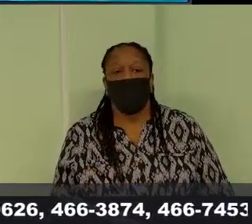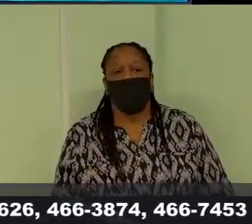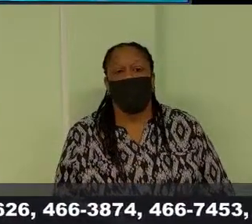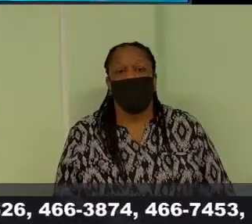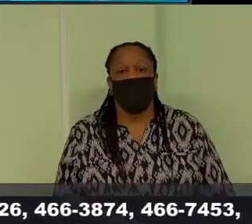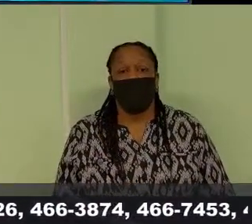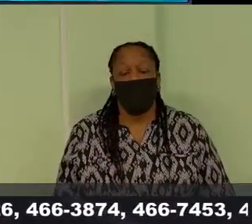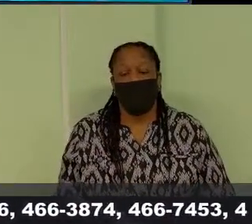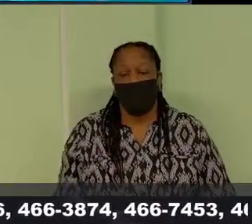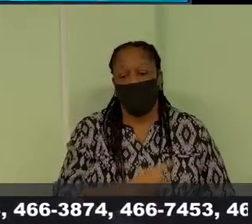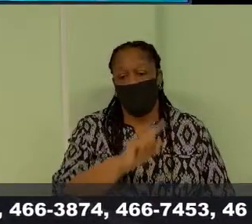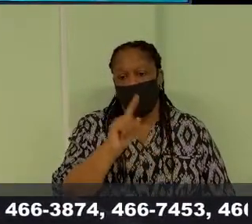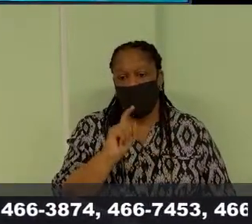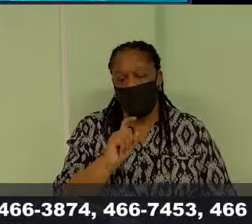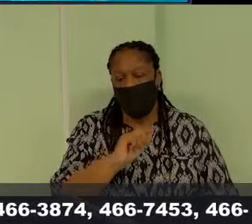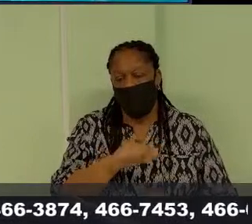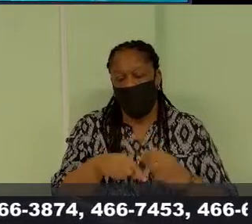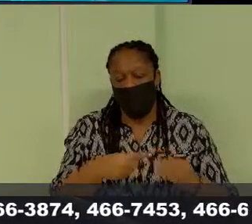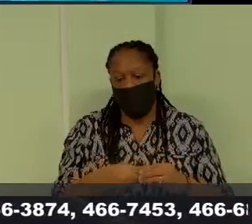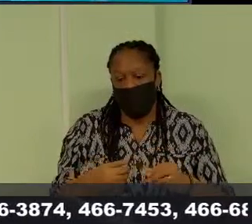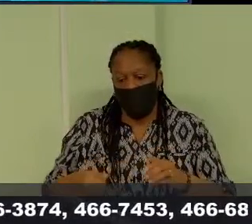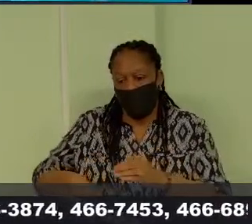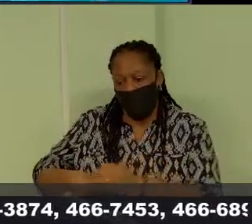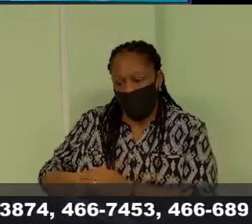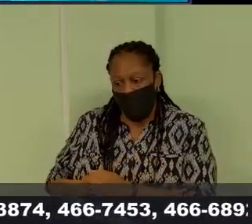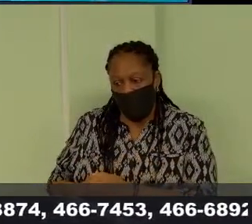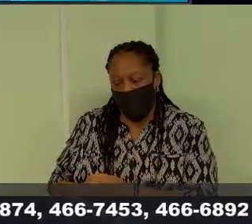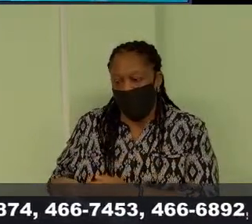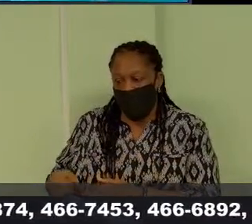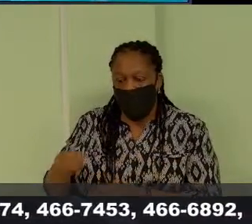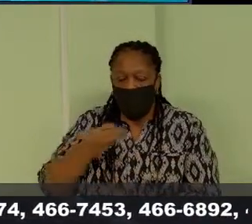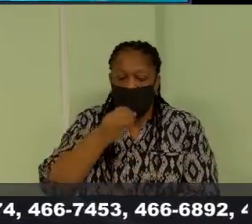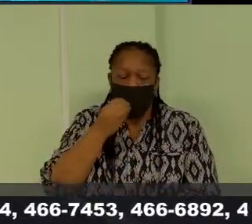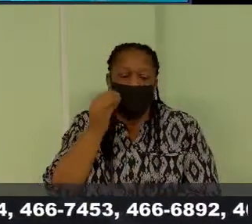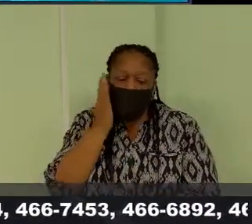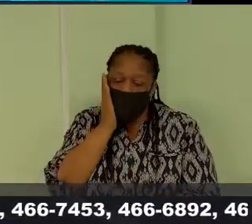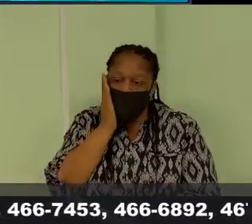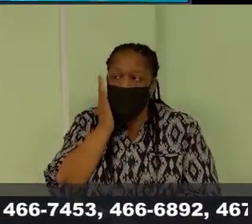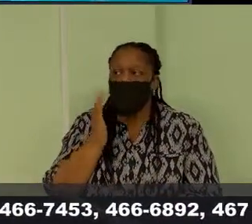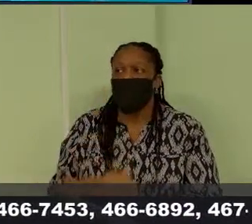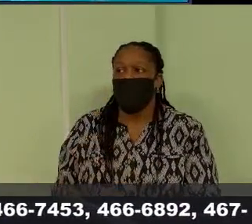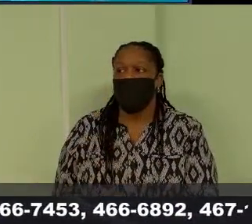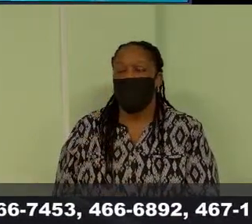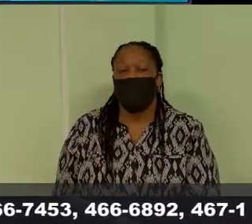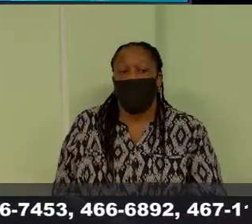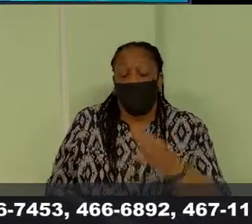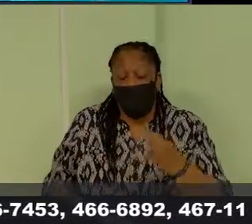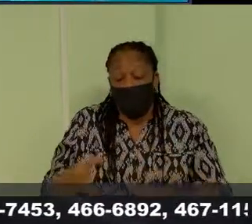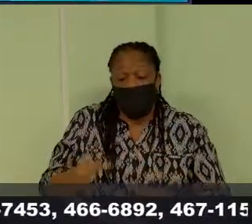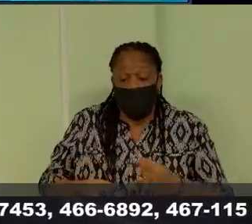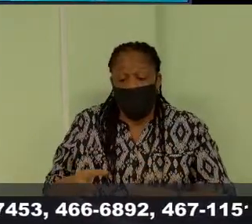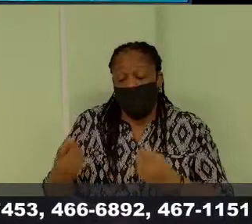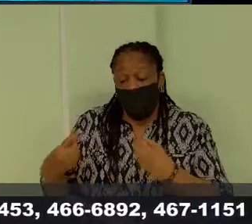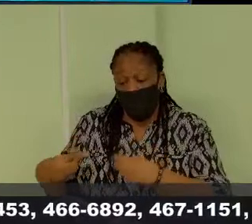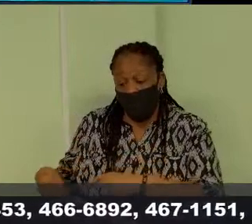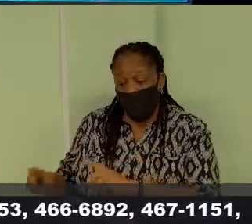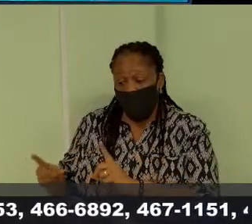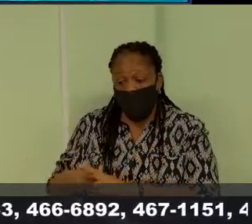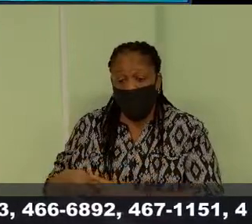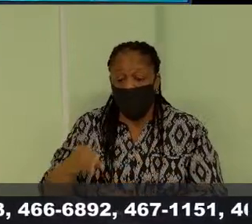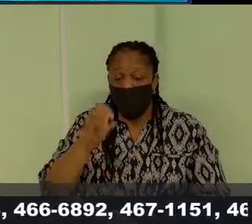to quarantine. Okay, so at present, if you opt to go or stay at